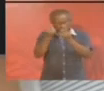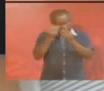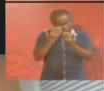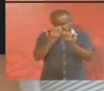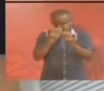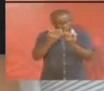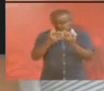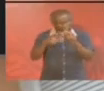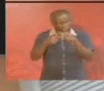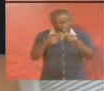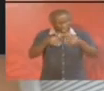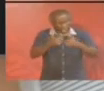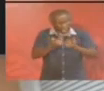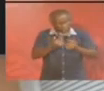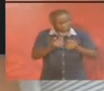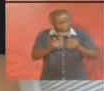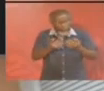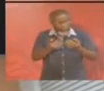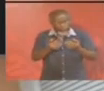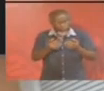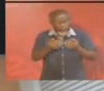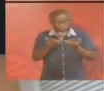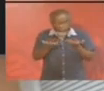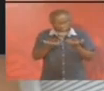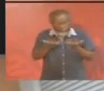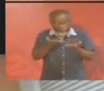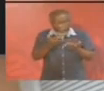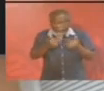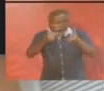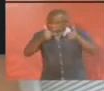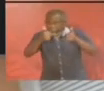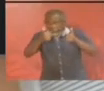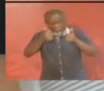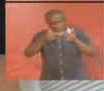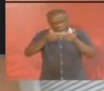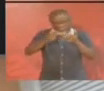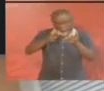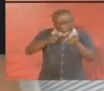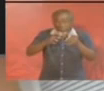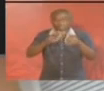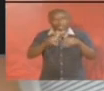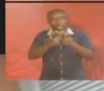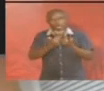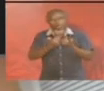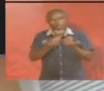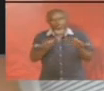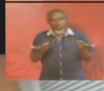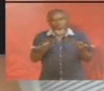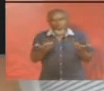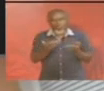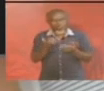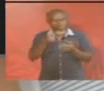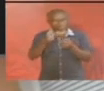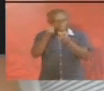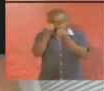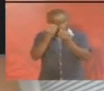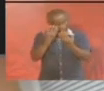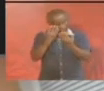And the second question, it's regards to the state situation with the Prime